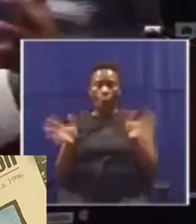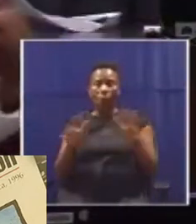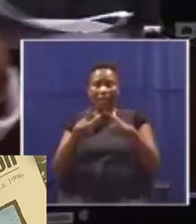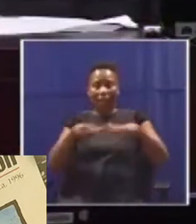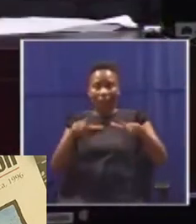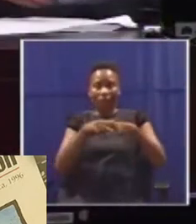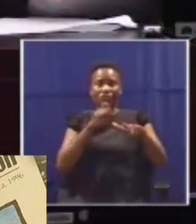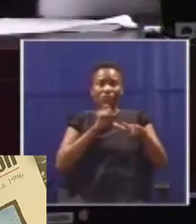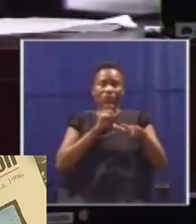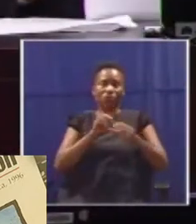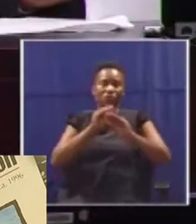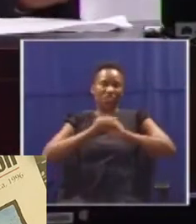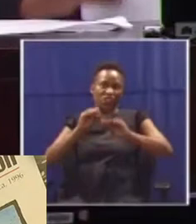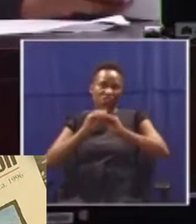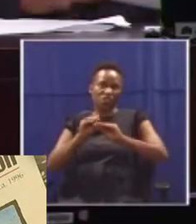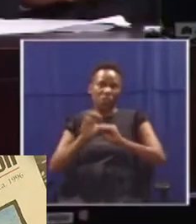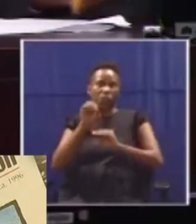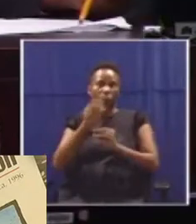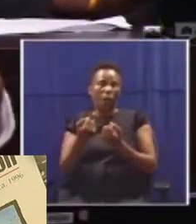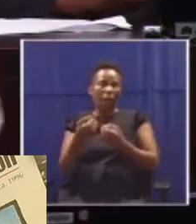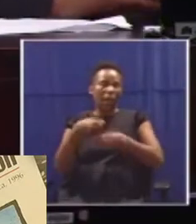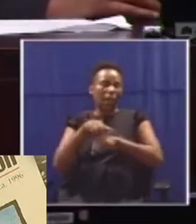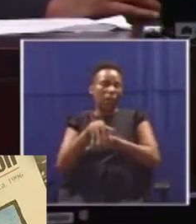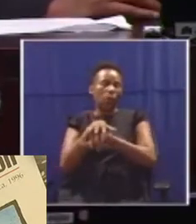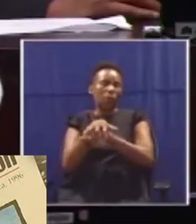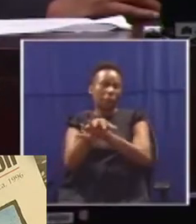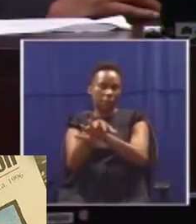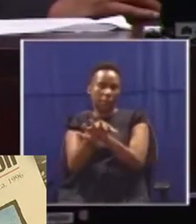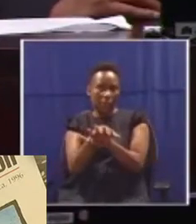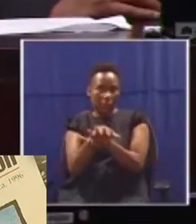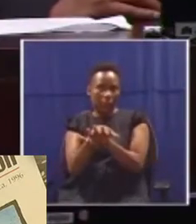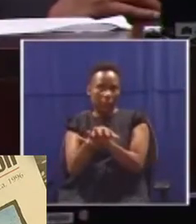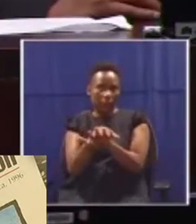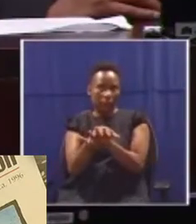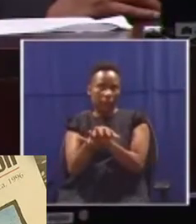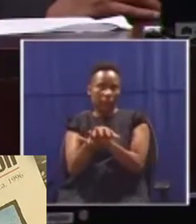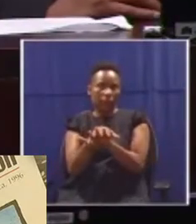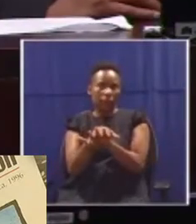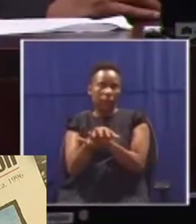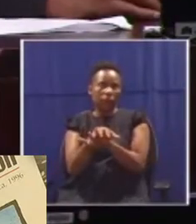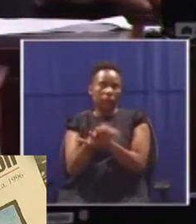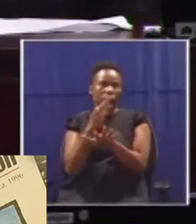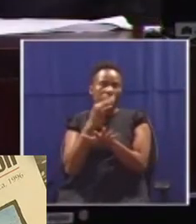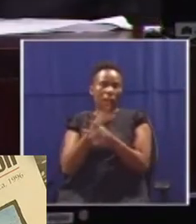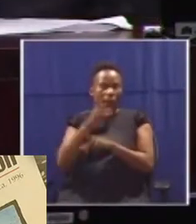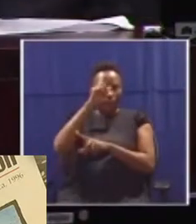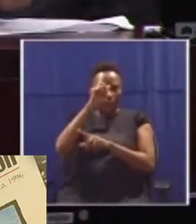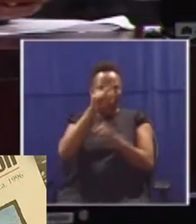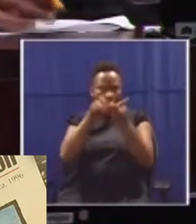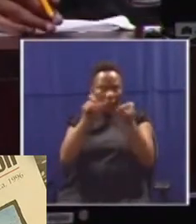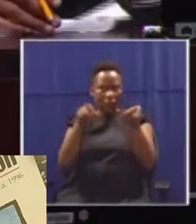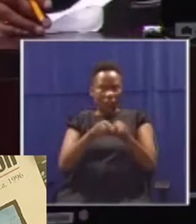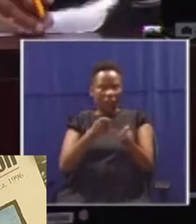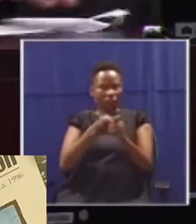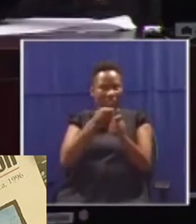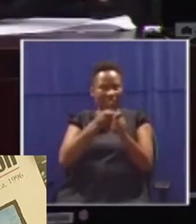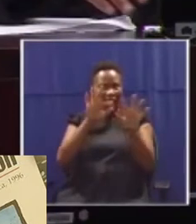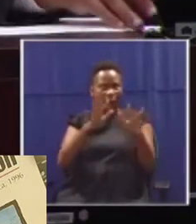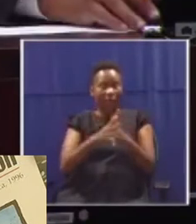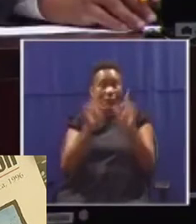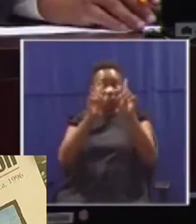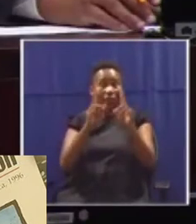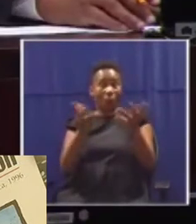So inclusivity and how black people are treated, especially in the farming